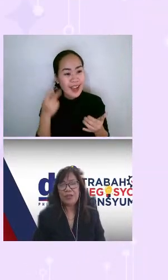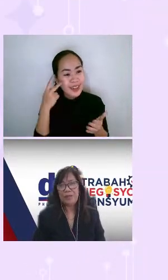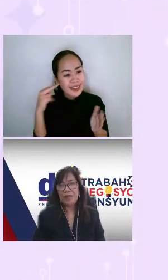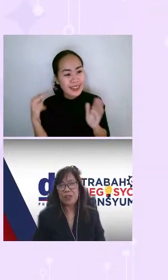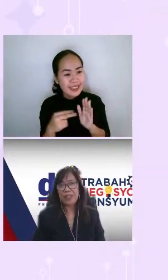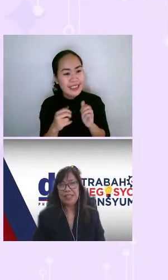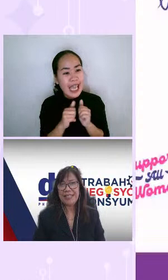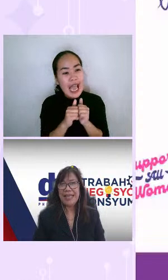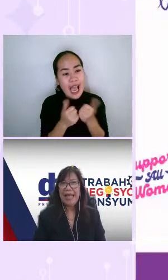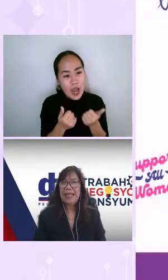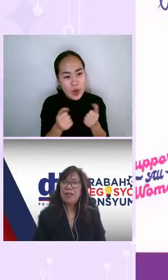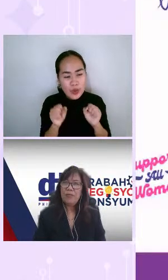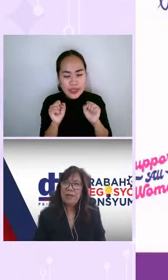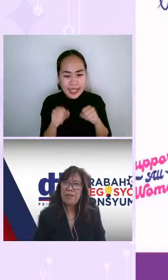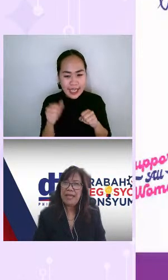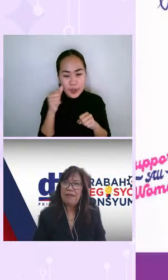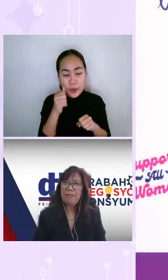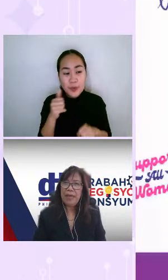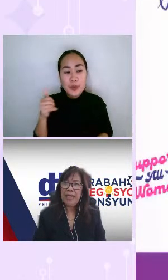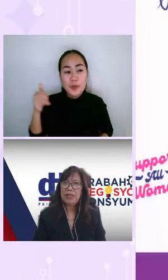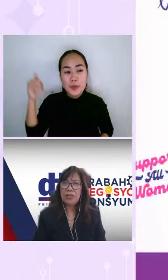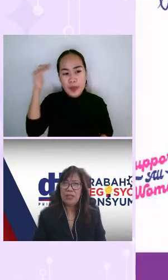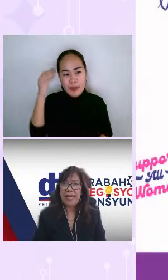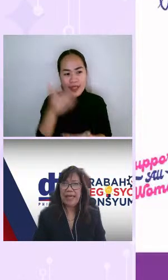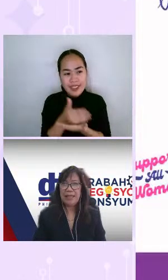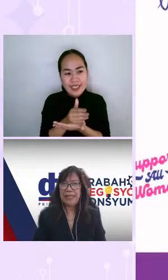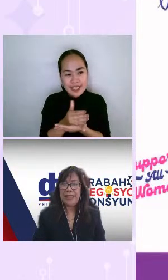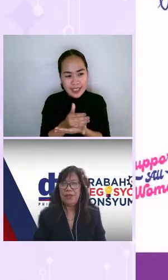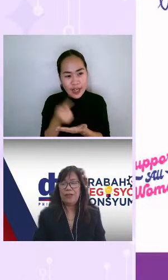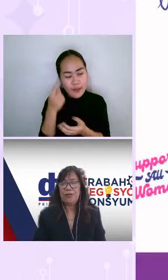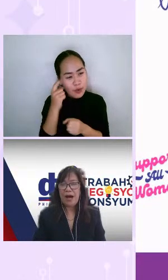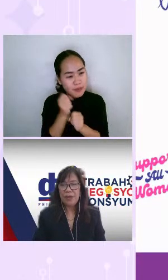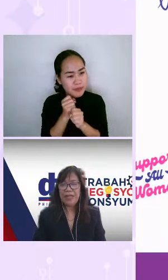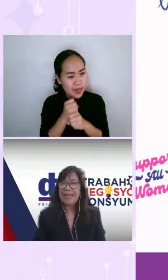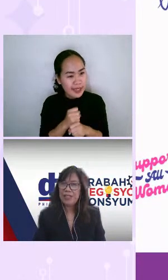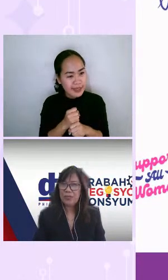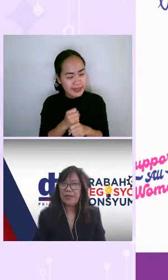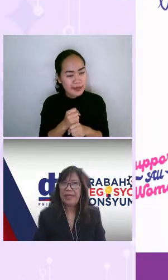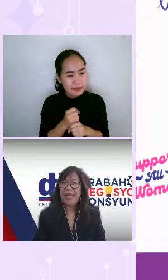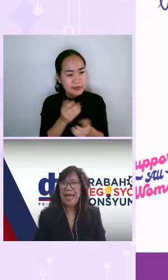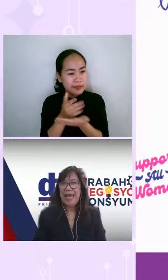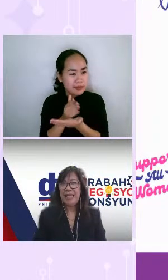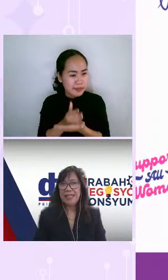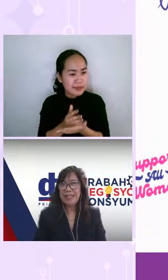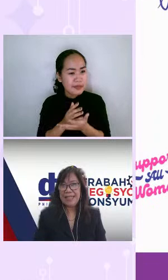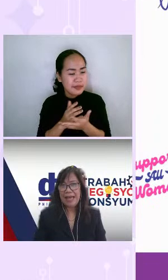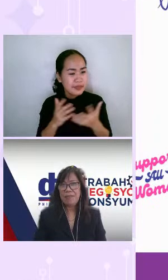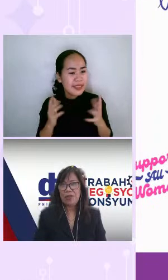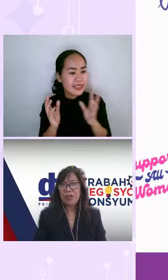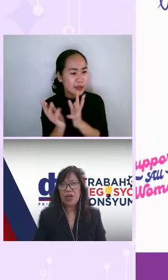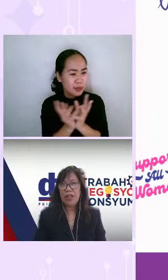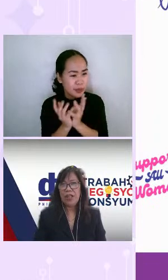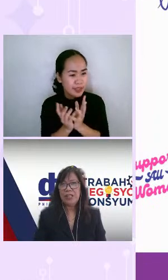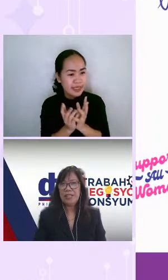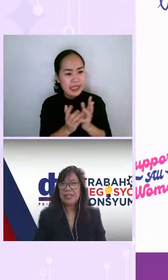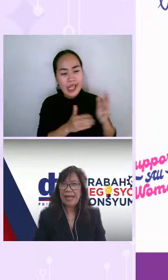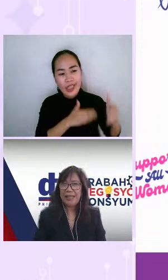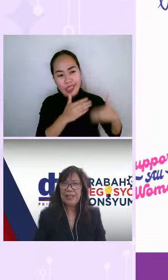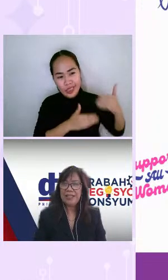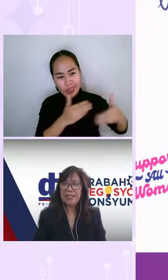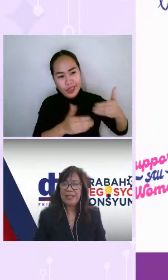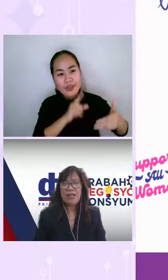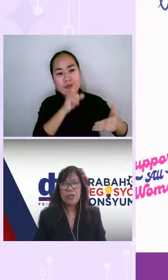invaluable contributions that women have made to society throughout history. It is a time to acknowledge